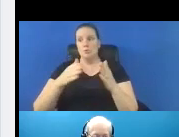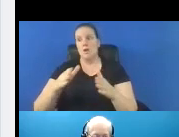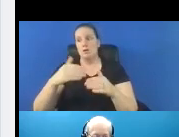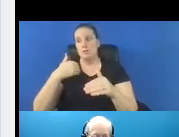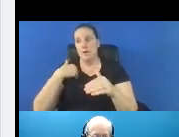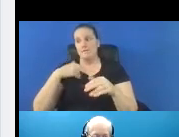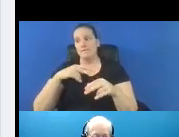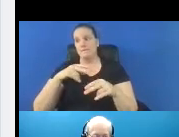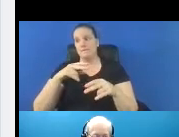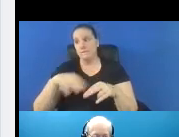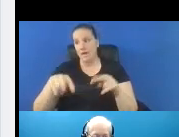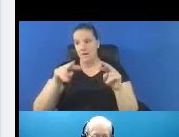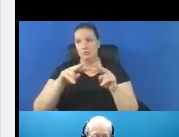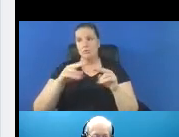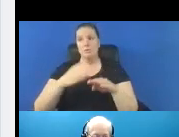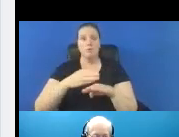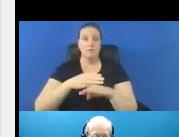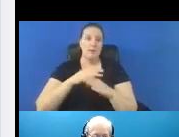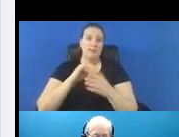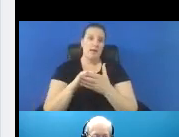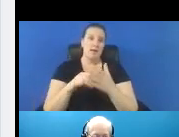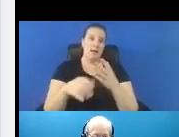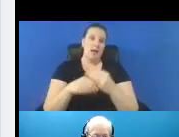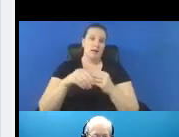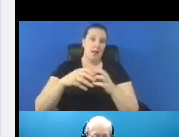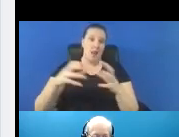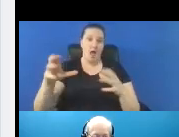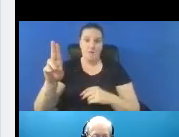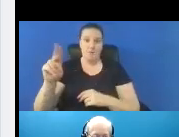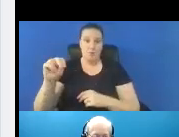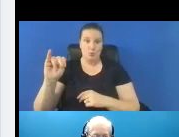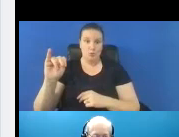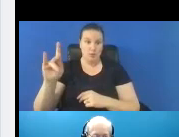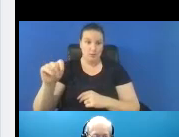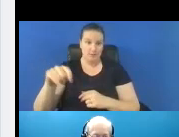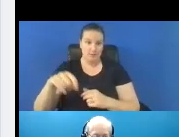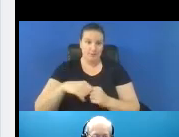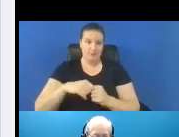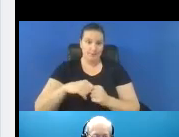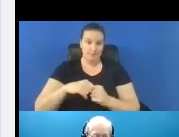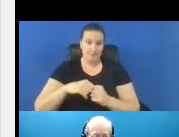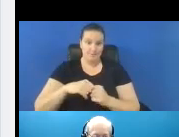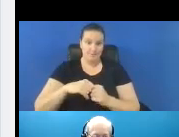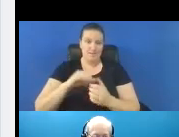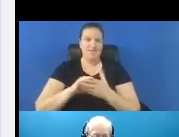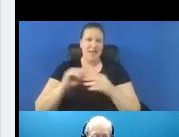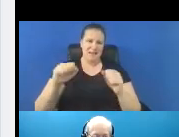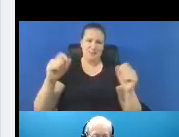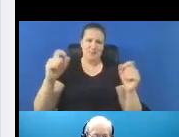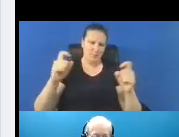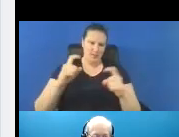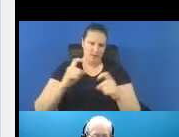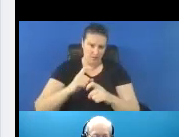add improvements that add quite a number of units. But it can be complicated